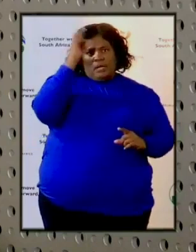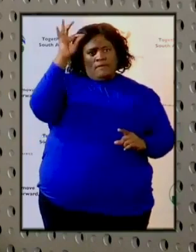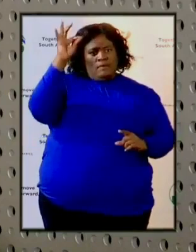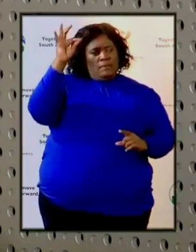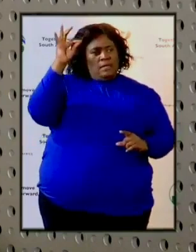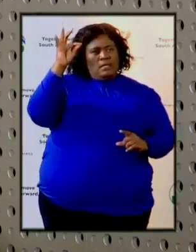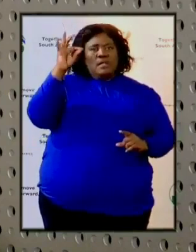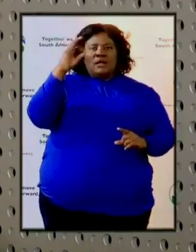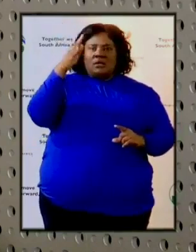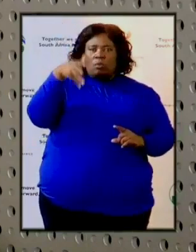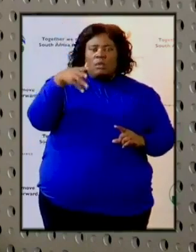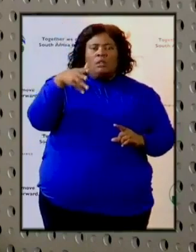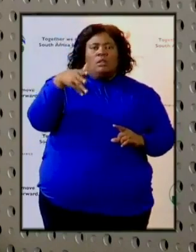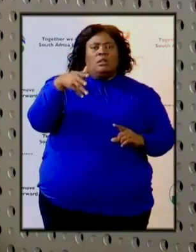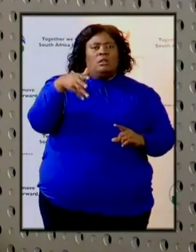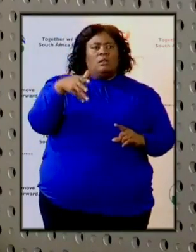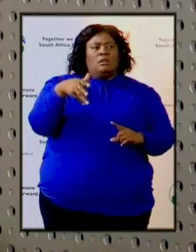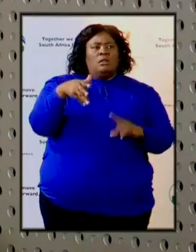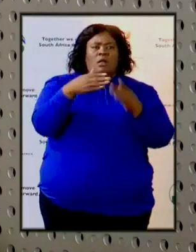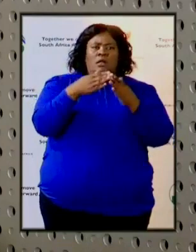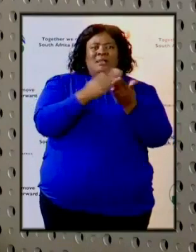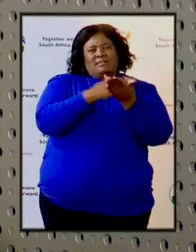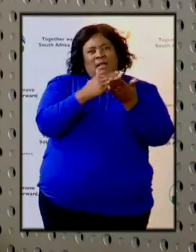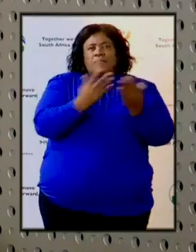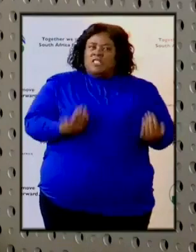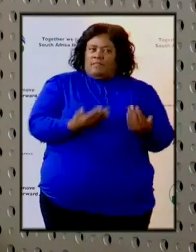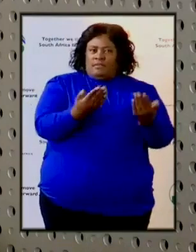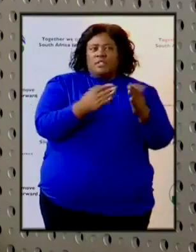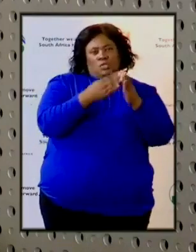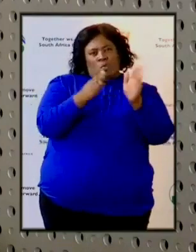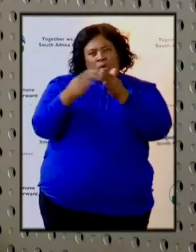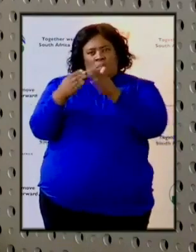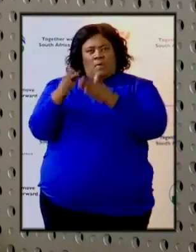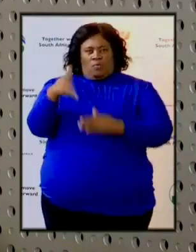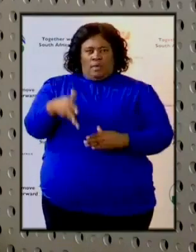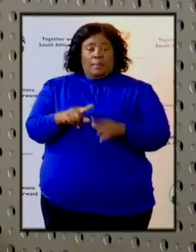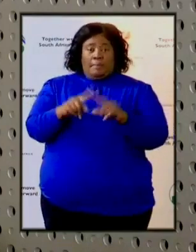will open some of the services, but